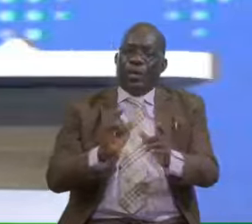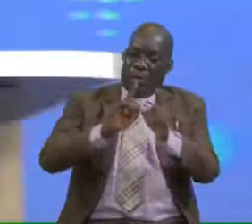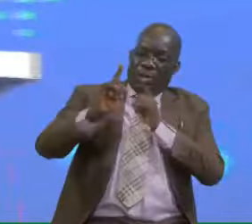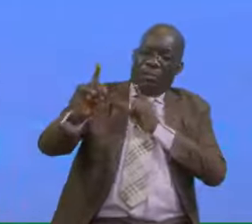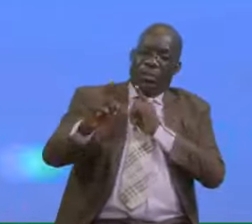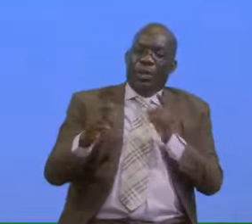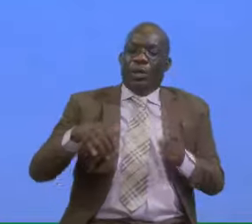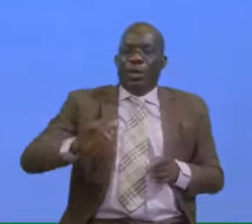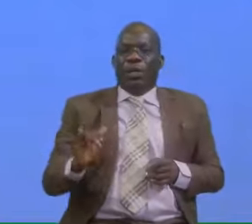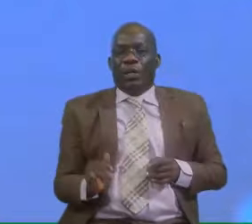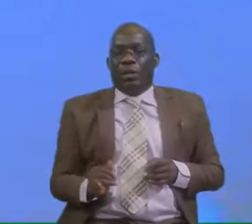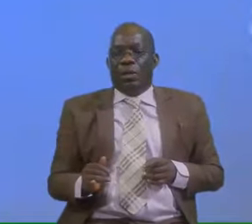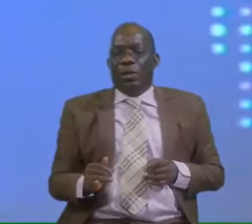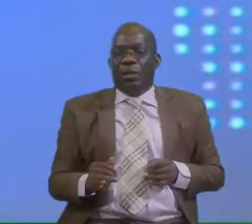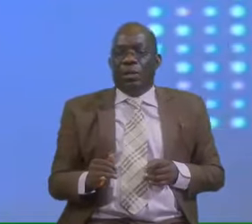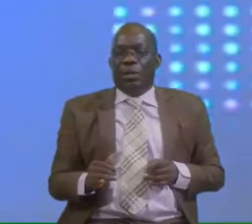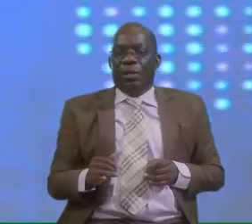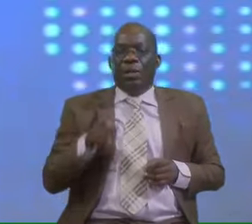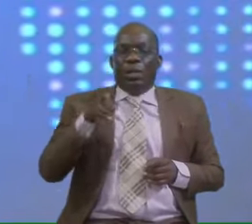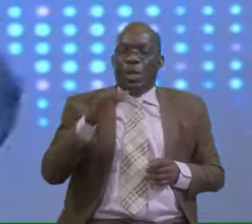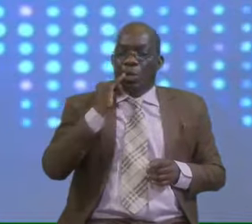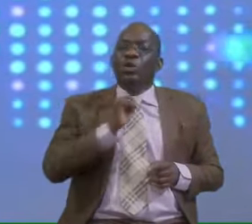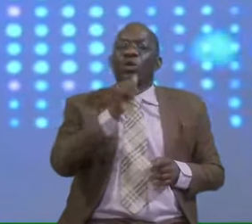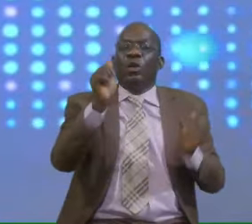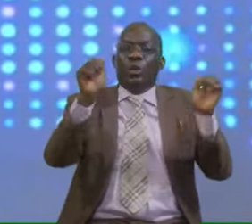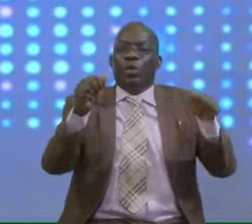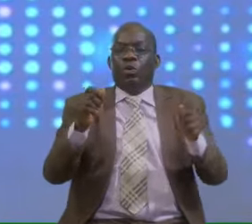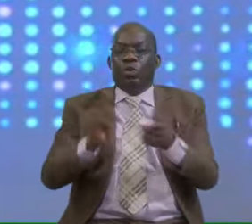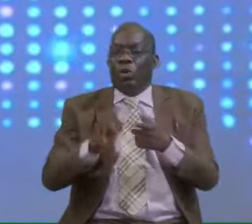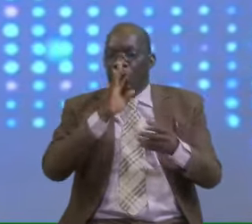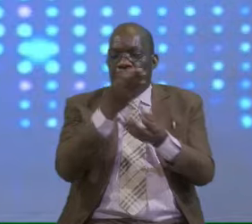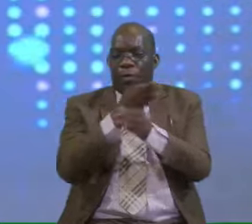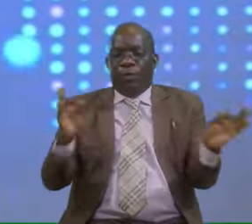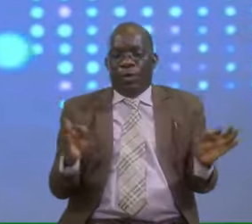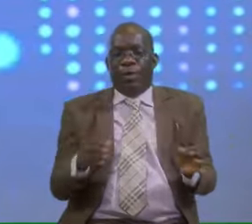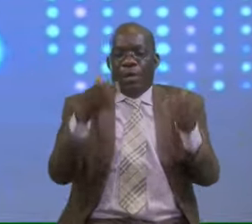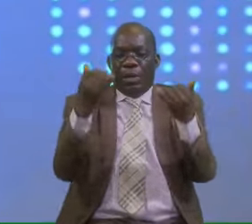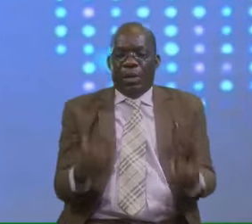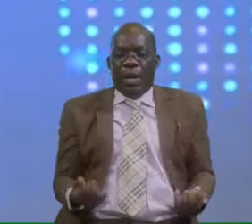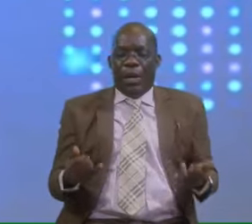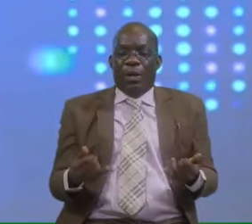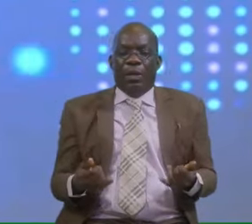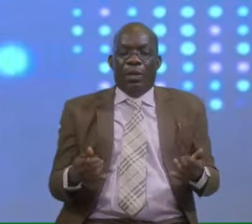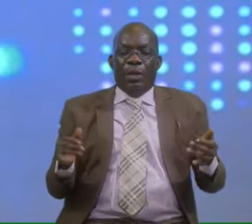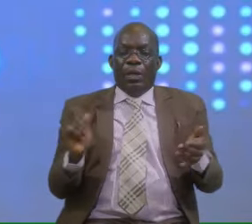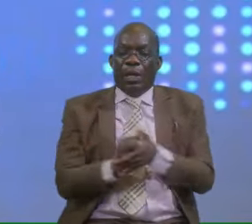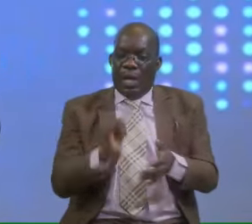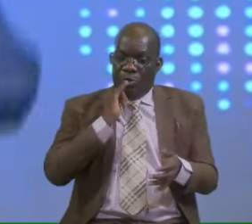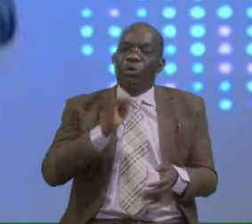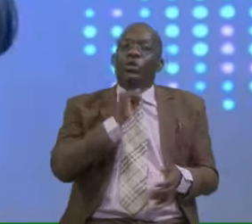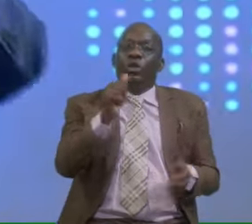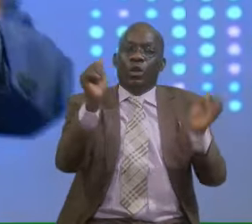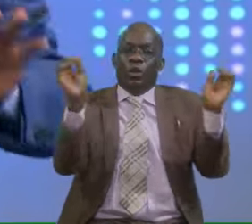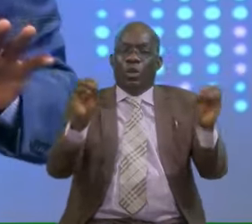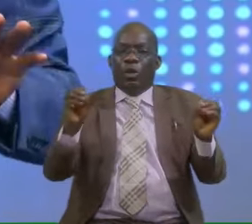yet is not able to be free. Now, that's an impossibility in his